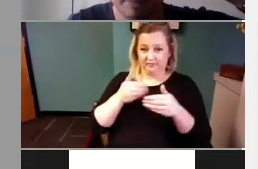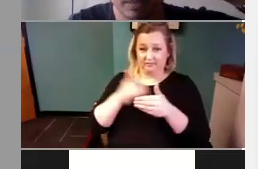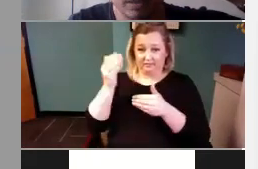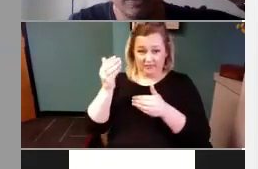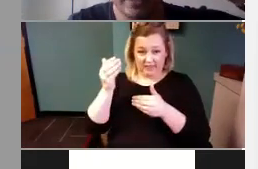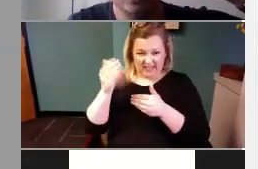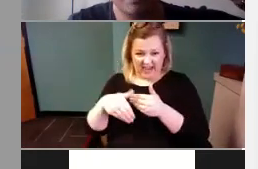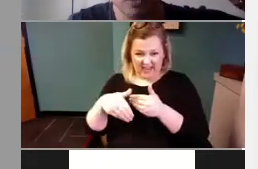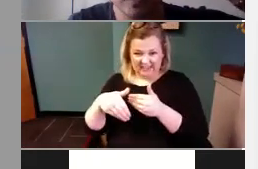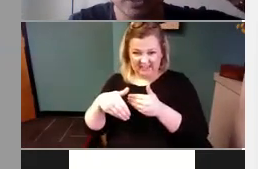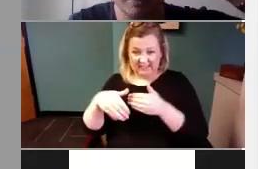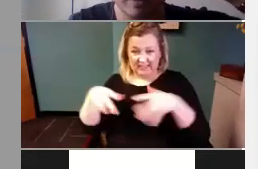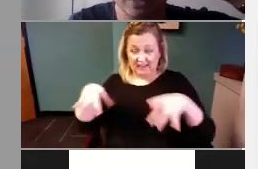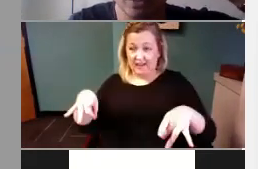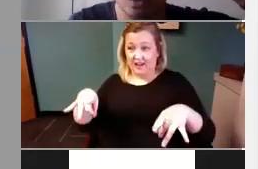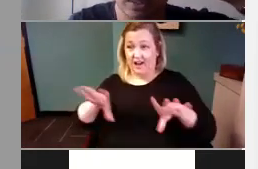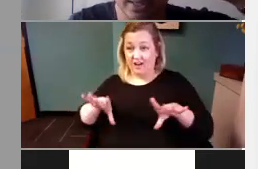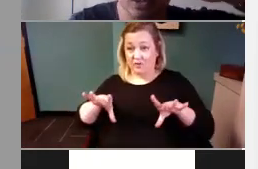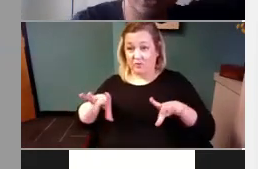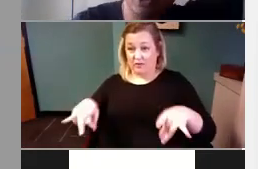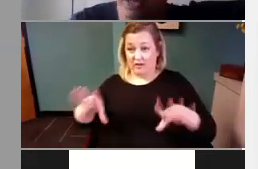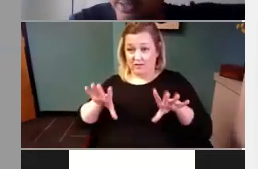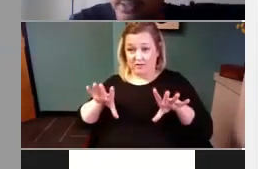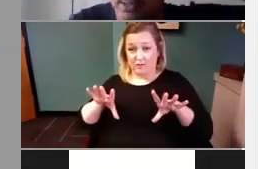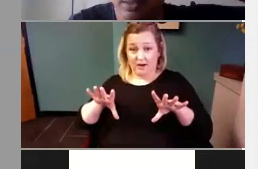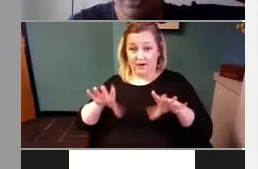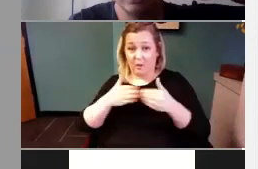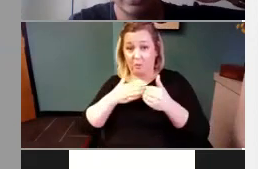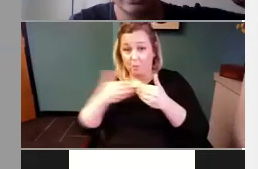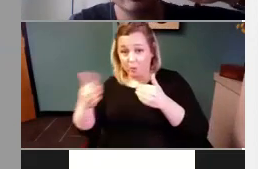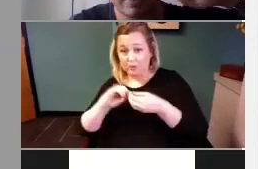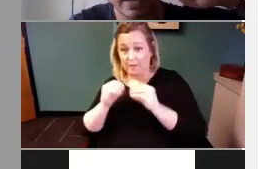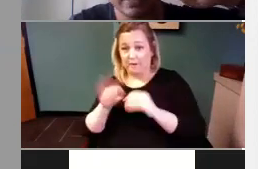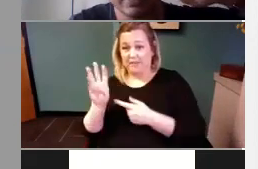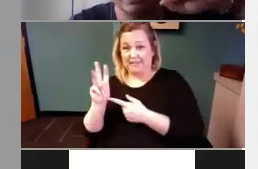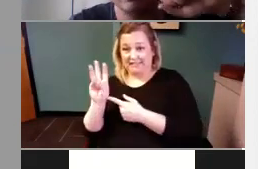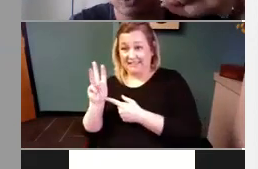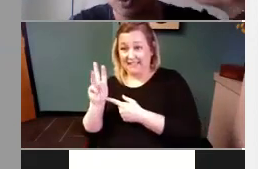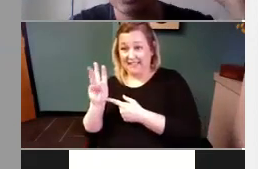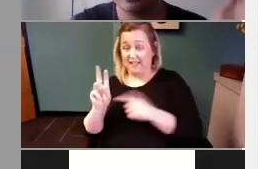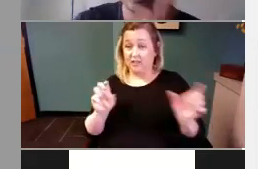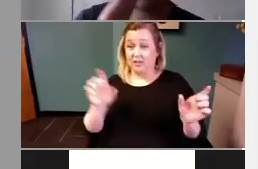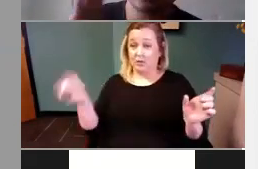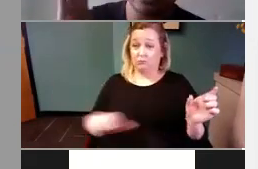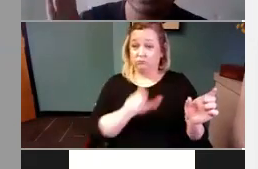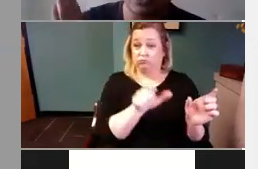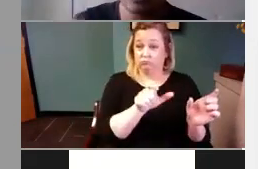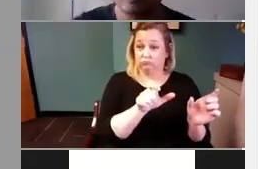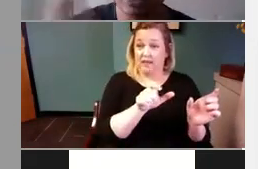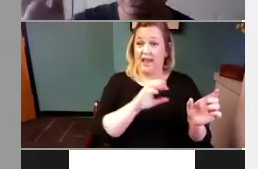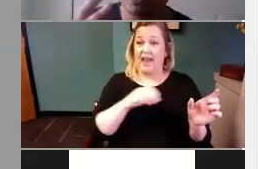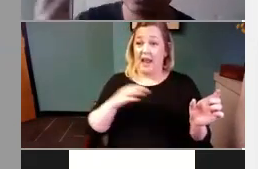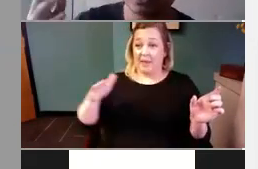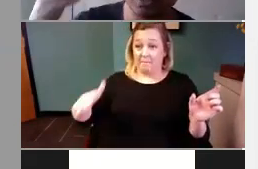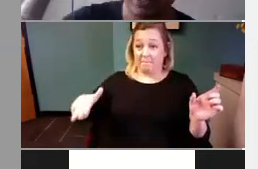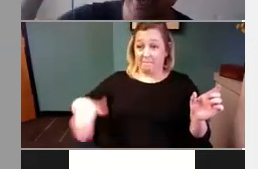16. Right. So a post-visit number of 16 goes next, so in your linked list. Then comes pants, then comes shoes, and so on. So that is how